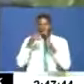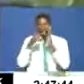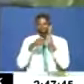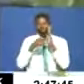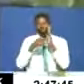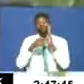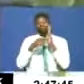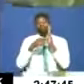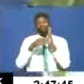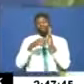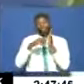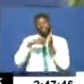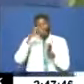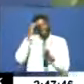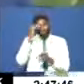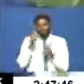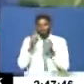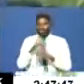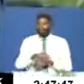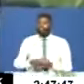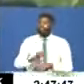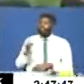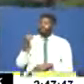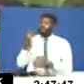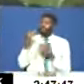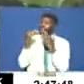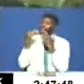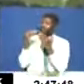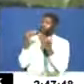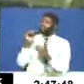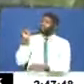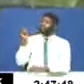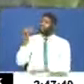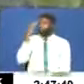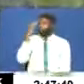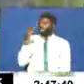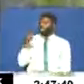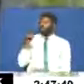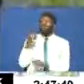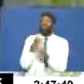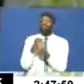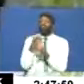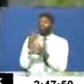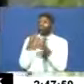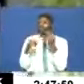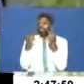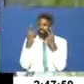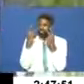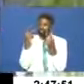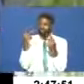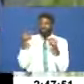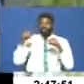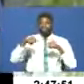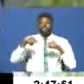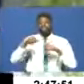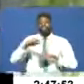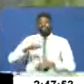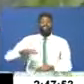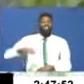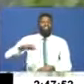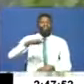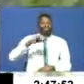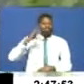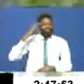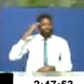as I said, first and foremost, let's really thank the president, because I think what he has done, when you look at this these grounds and you remember what they